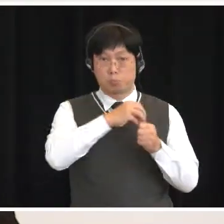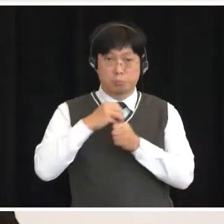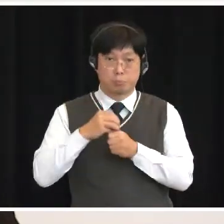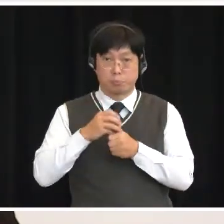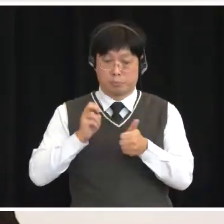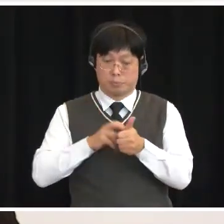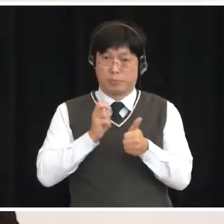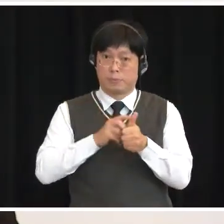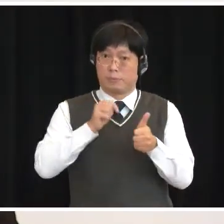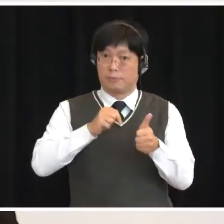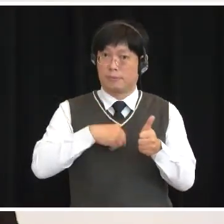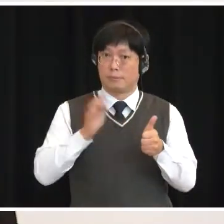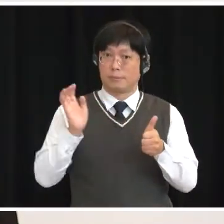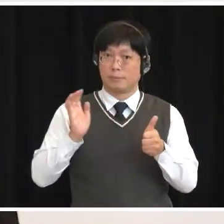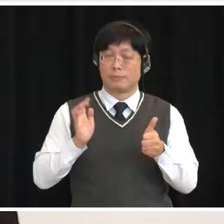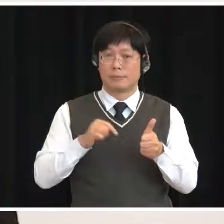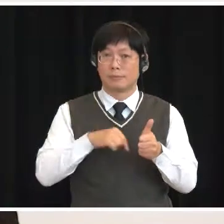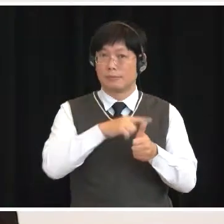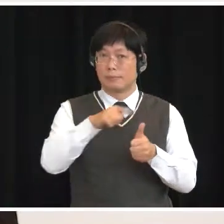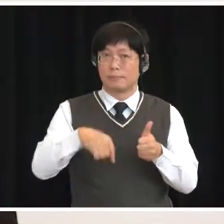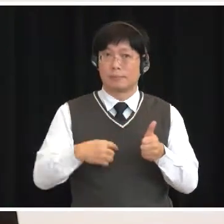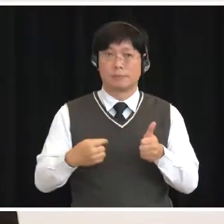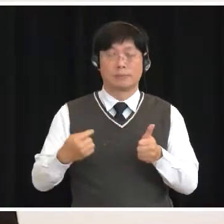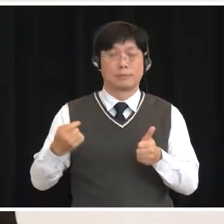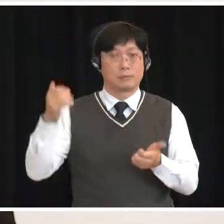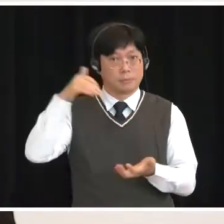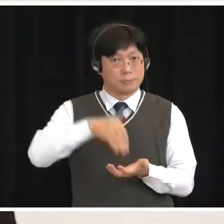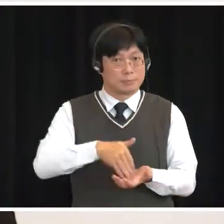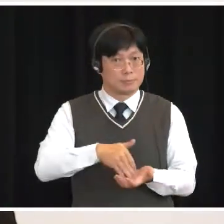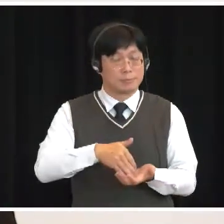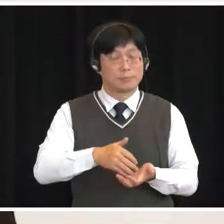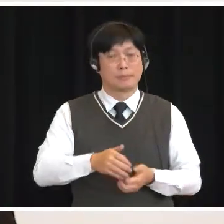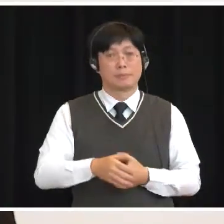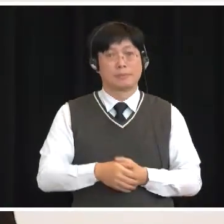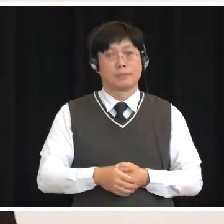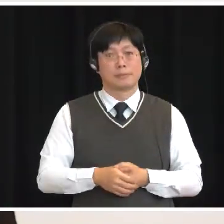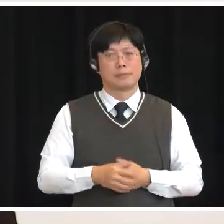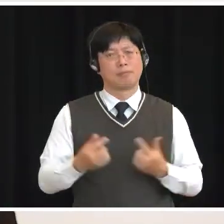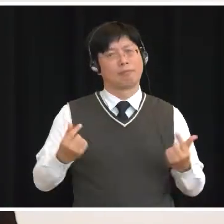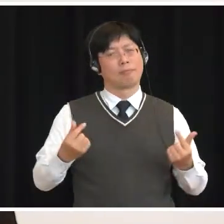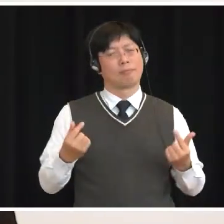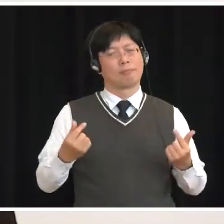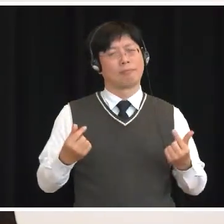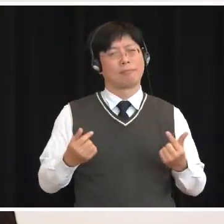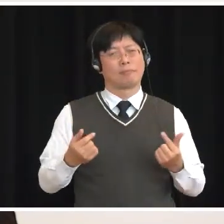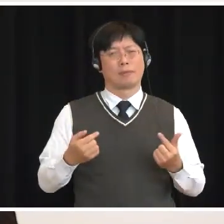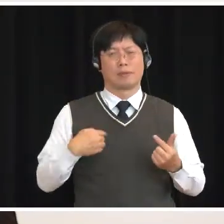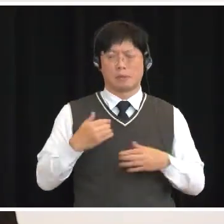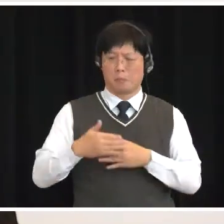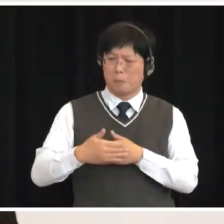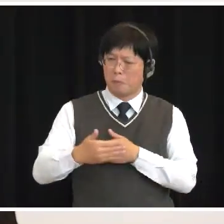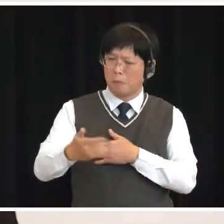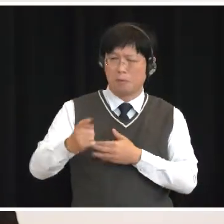seems that his best interests are not considered in this case.